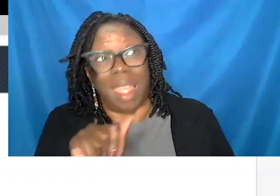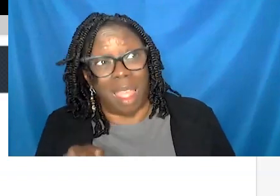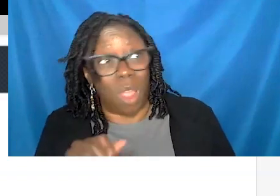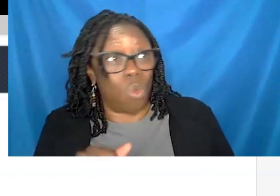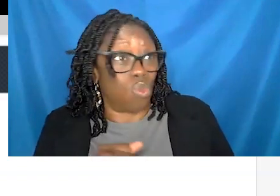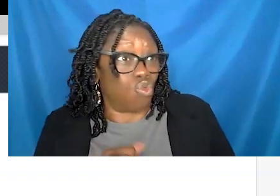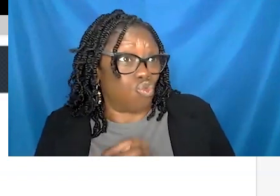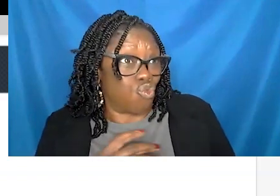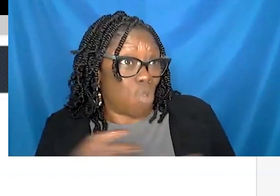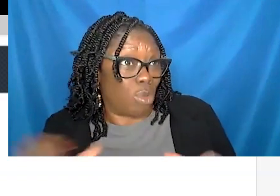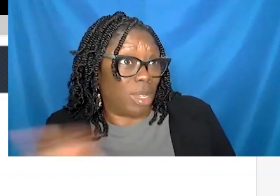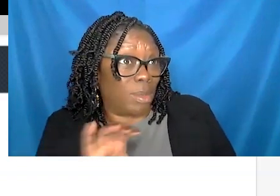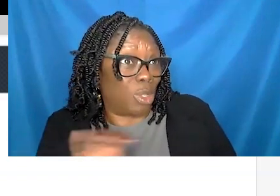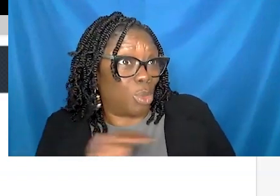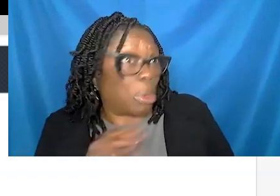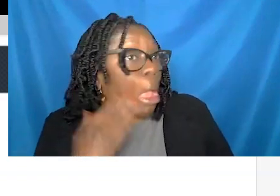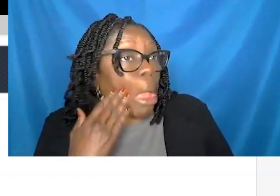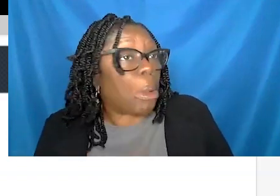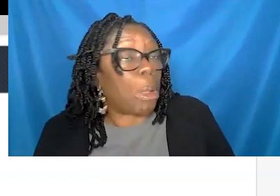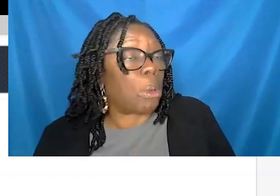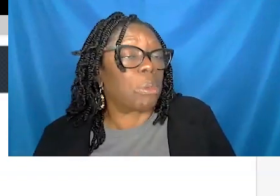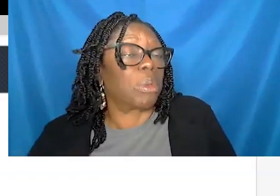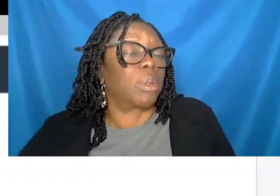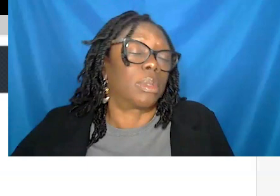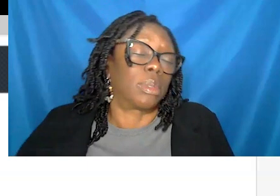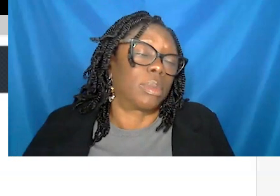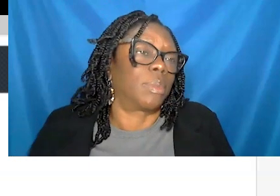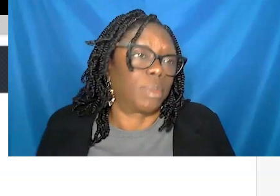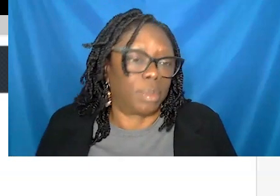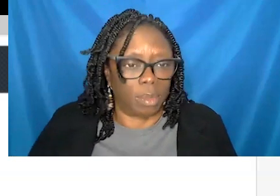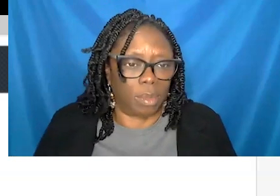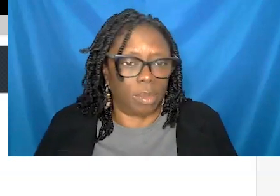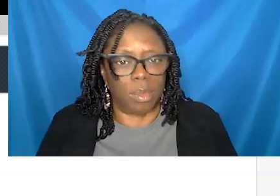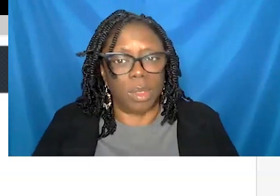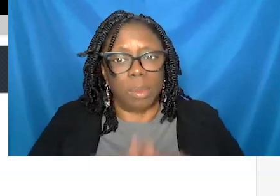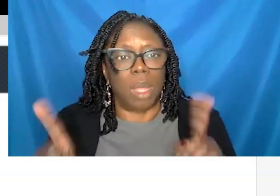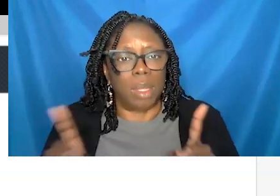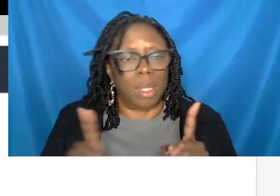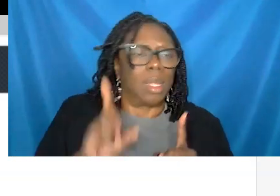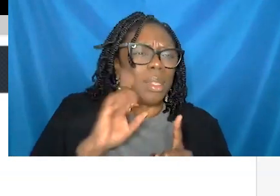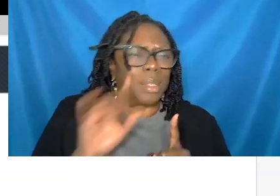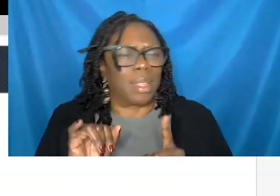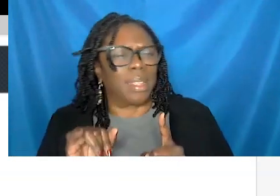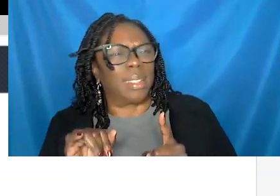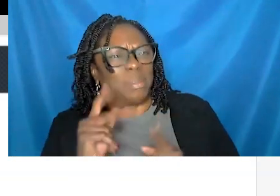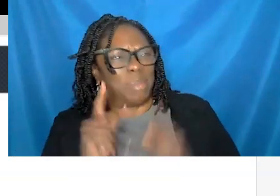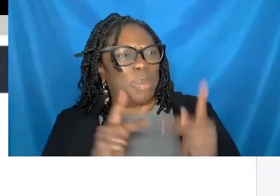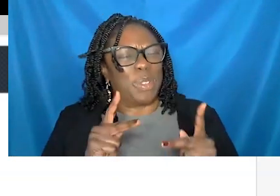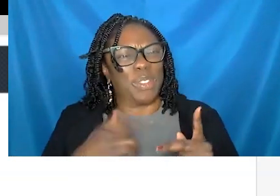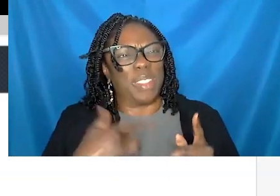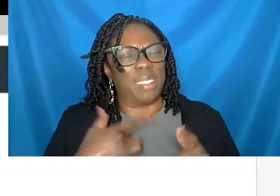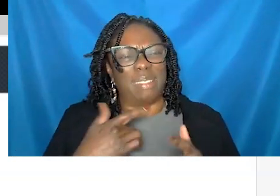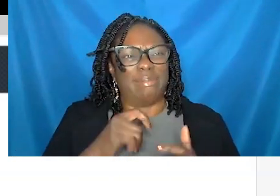as big as computers are today, maybe in 20, 30, 40 years. But that seems to be about the stage that we're at right now.